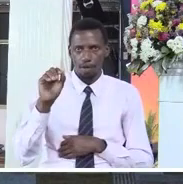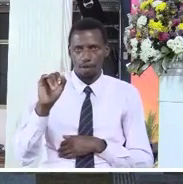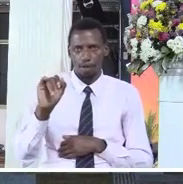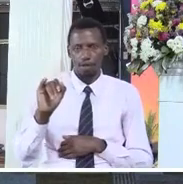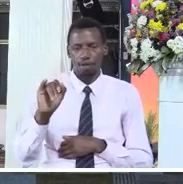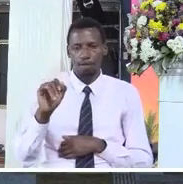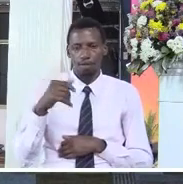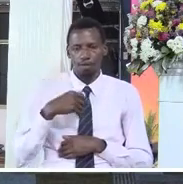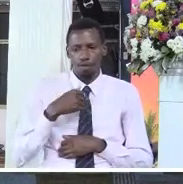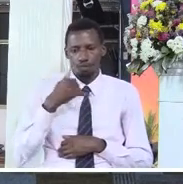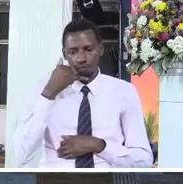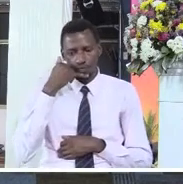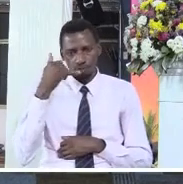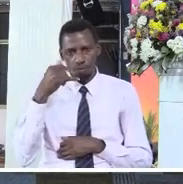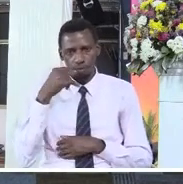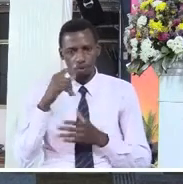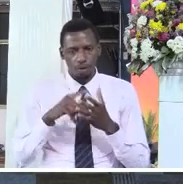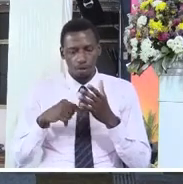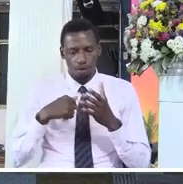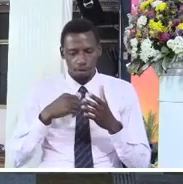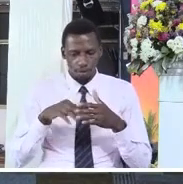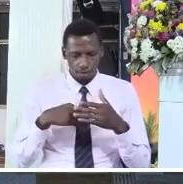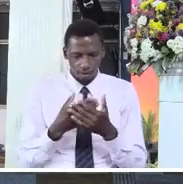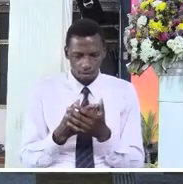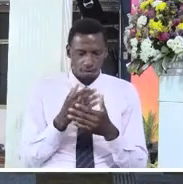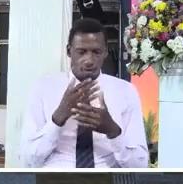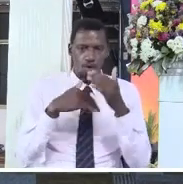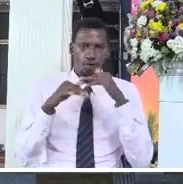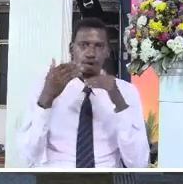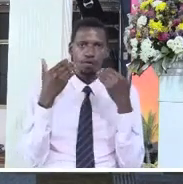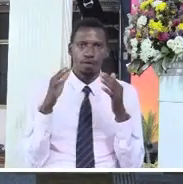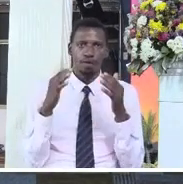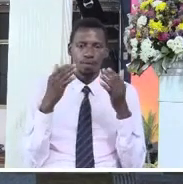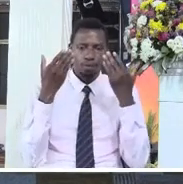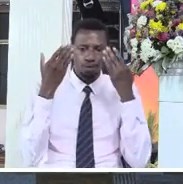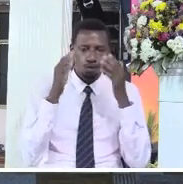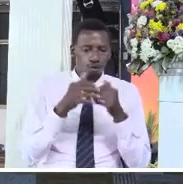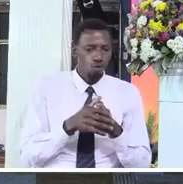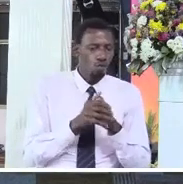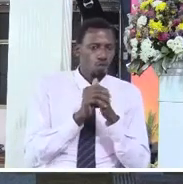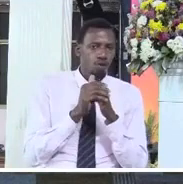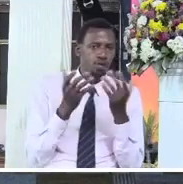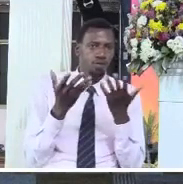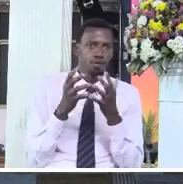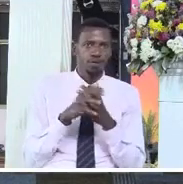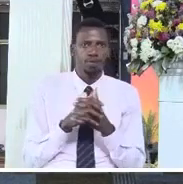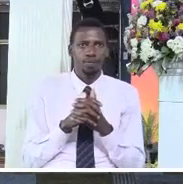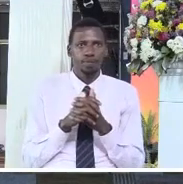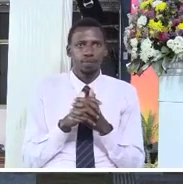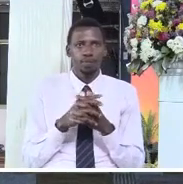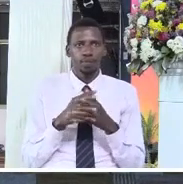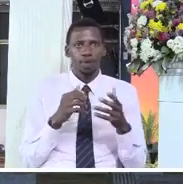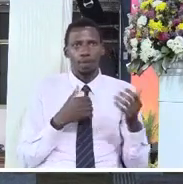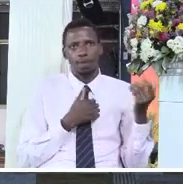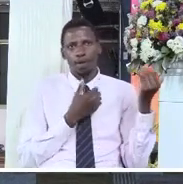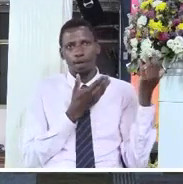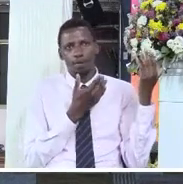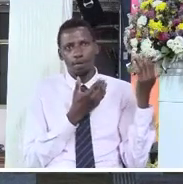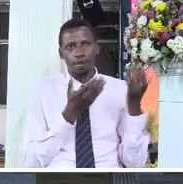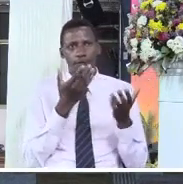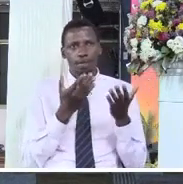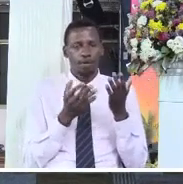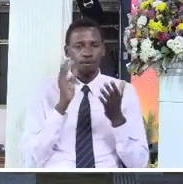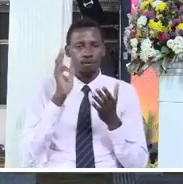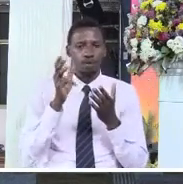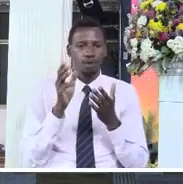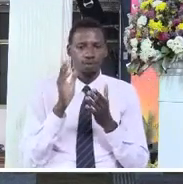I called him, told him I've come to the university and I don't know where to worship. So I expected that he will maybe direct